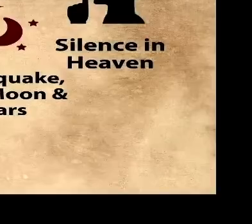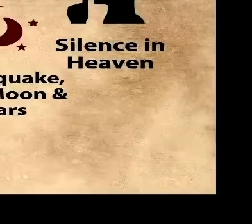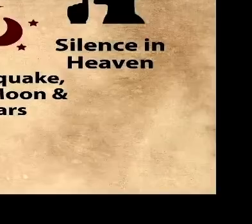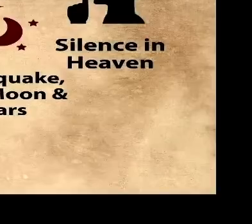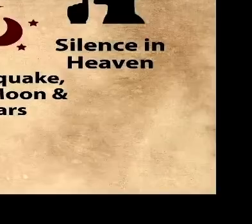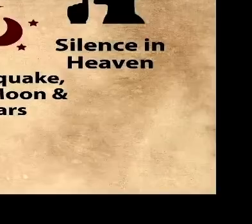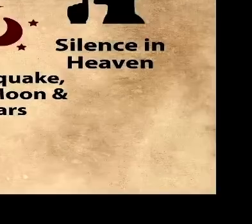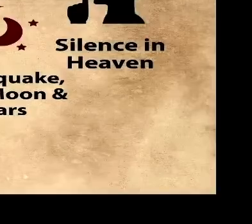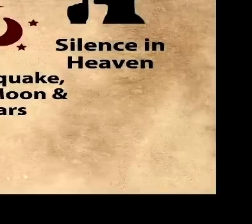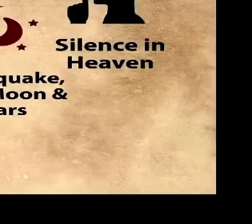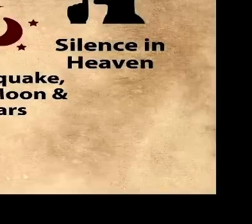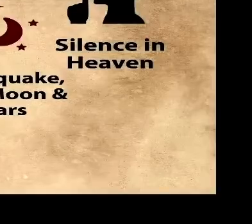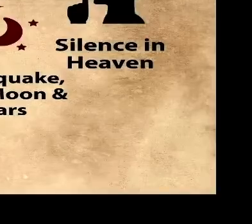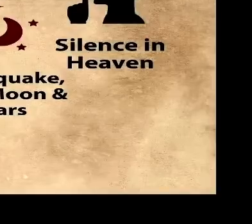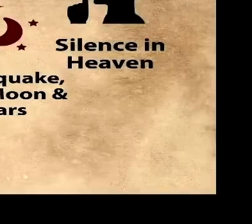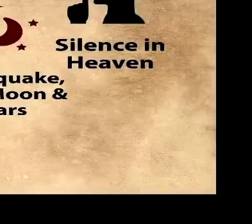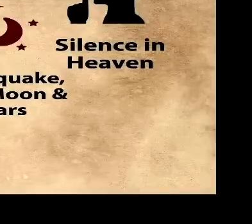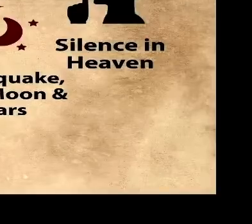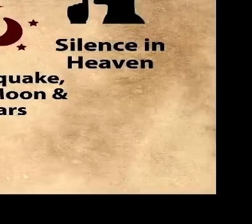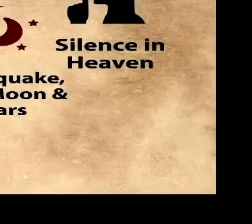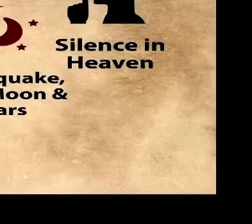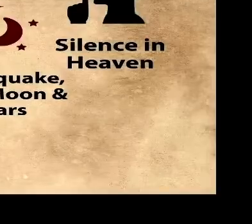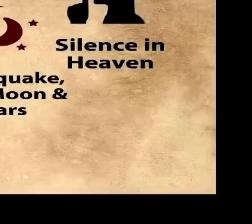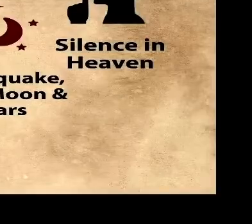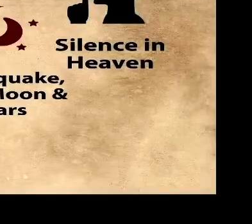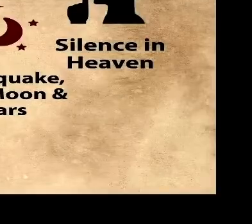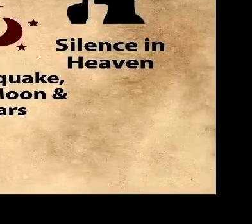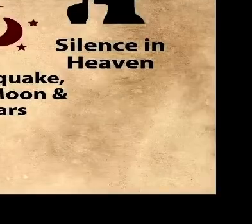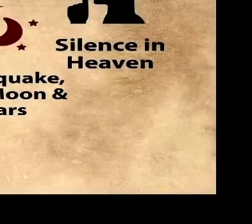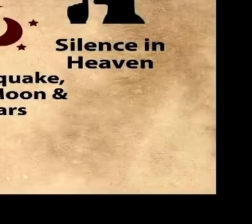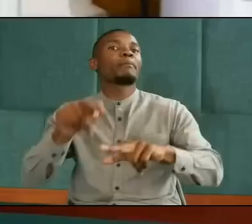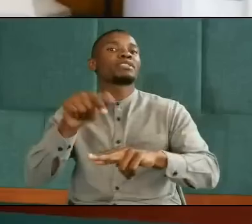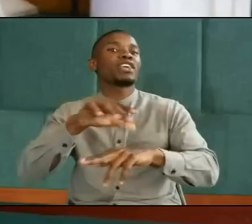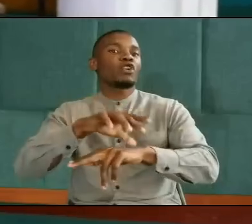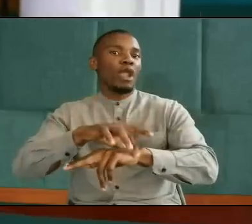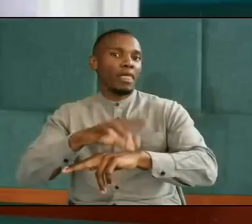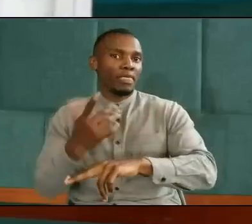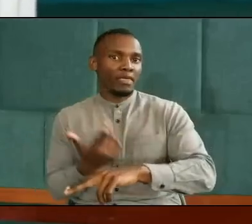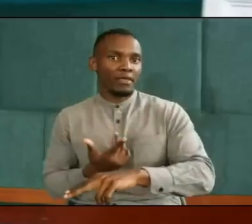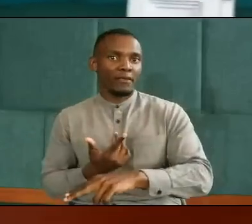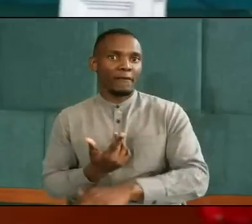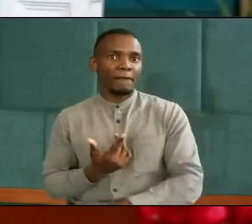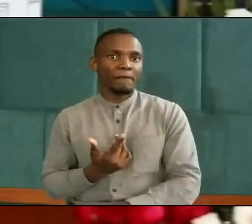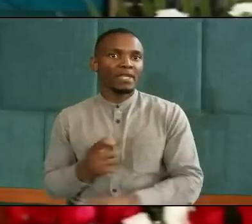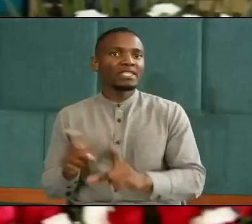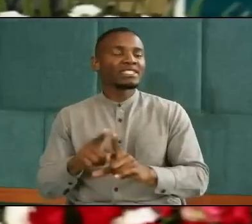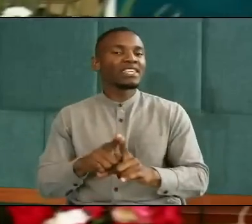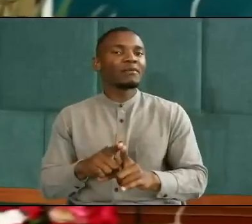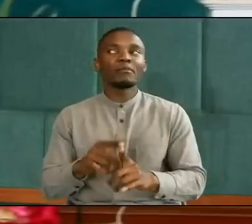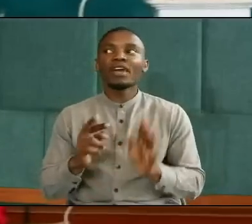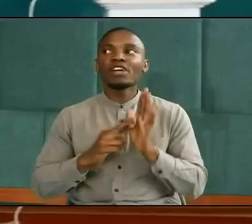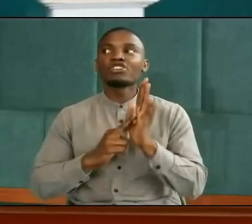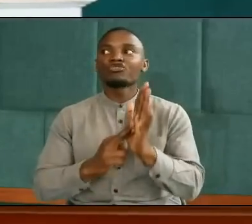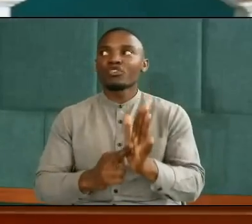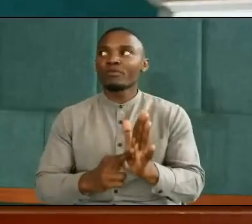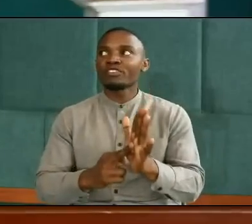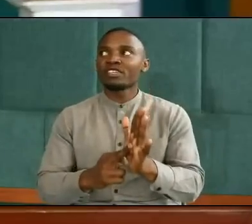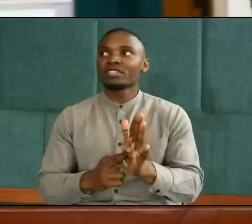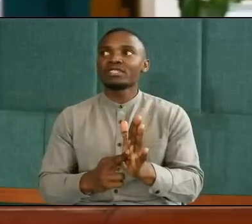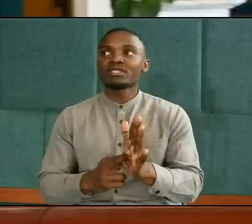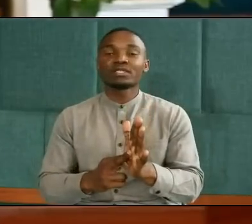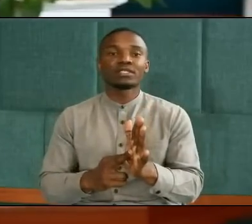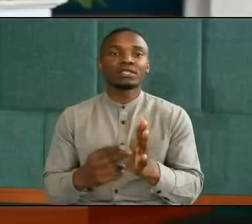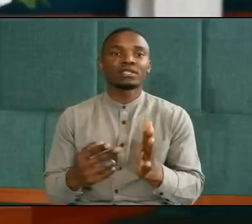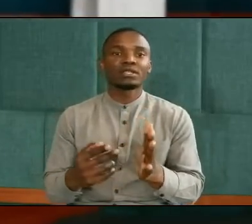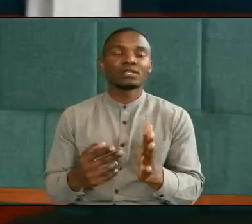seals. Every time one of the seals is open, something happened on earth, and it is symbolized in